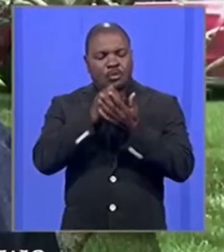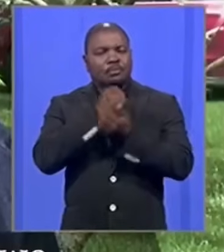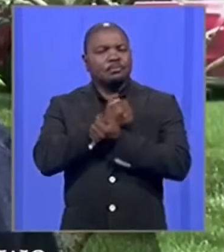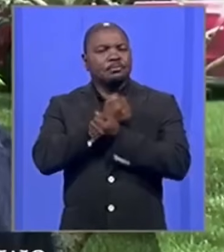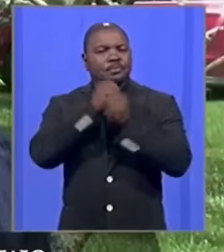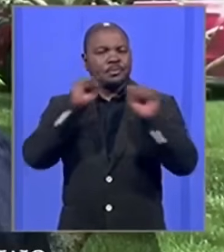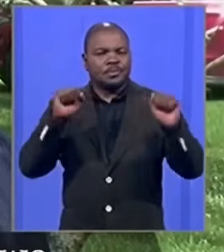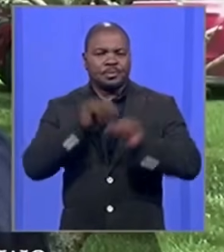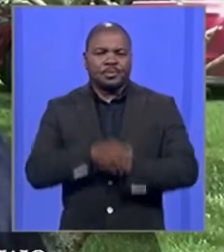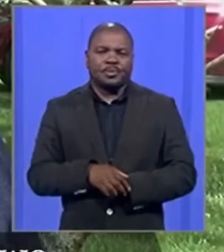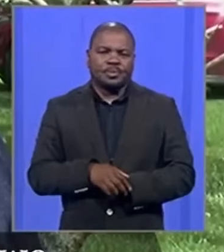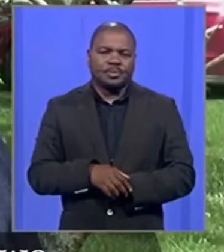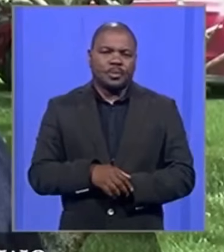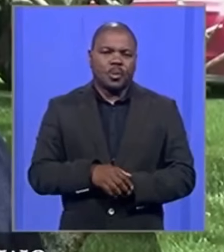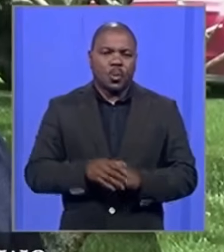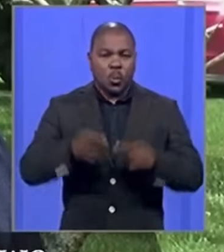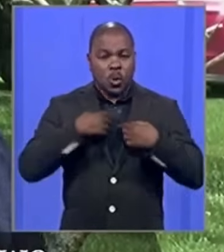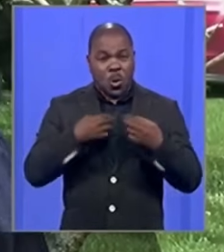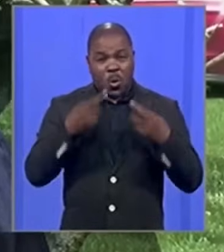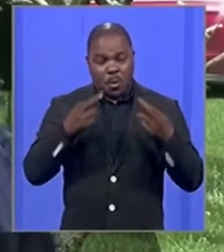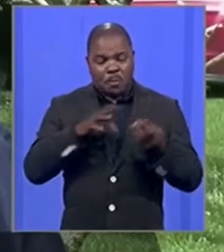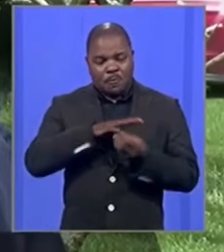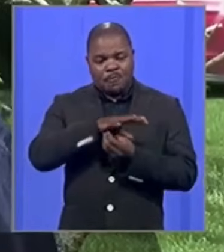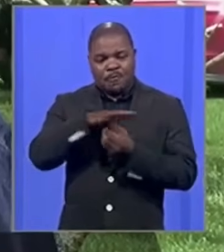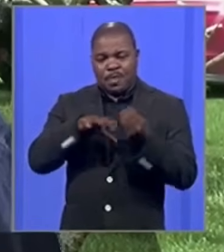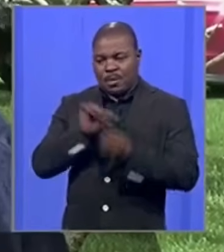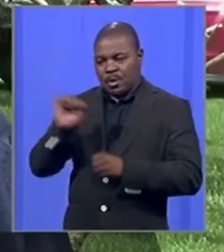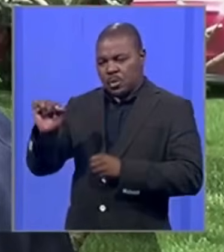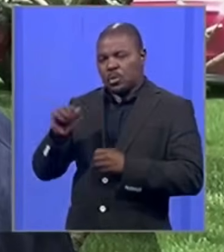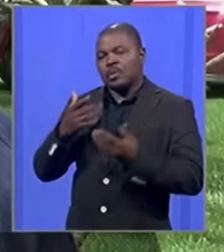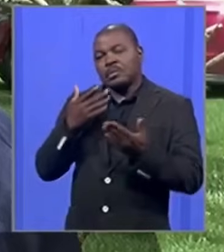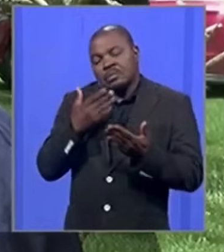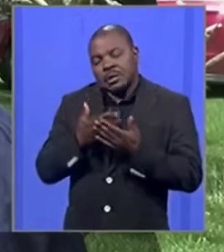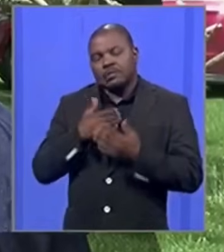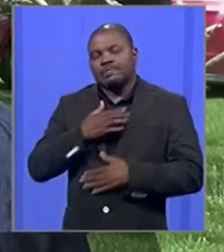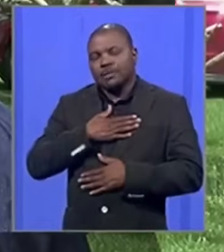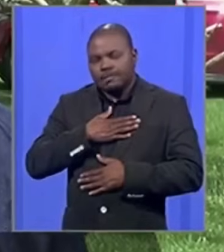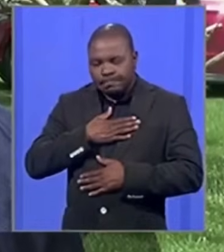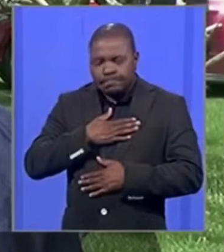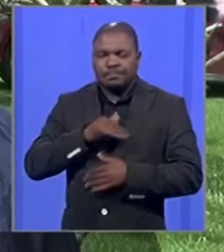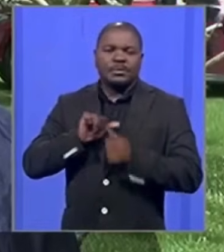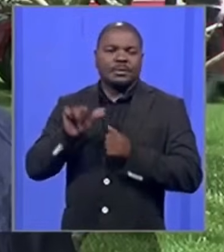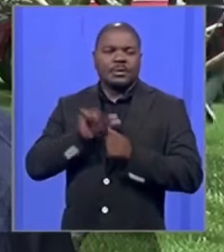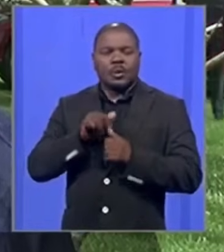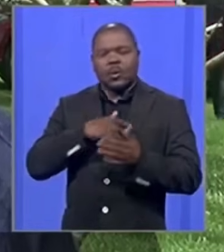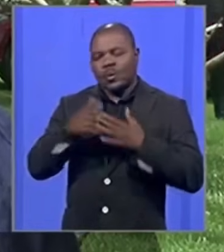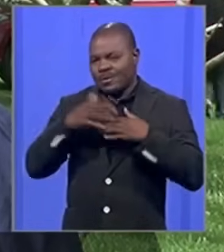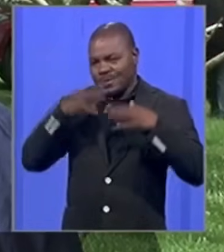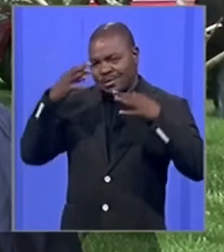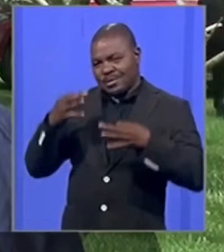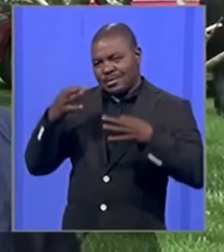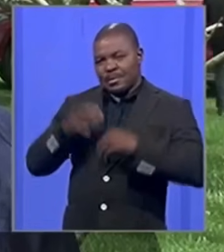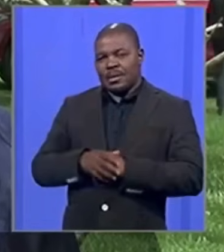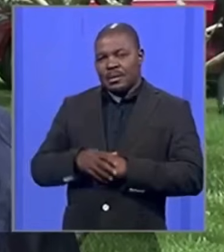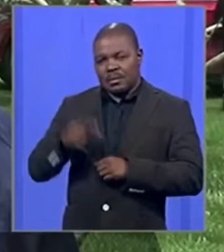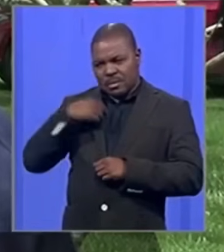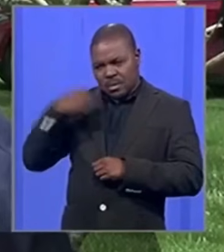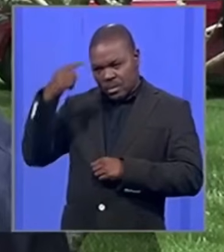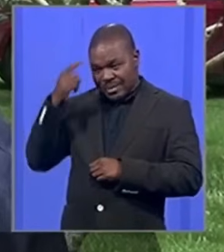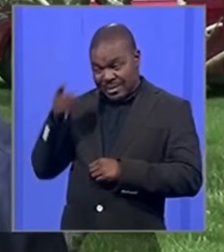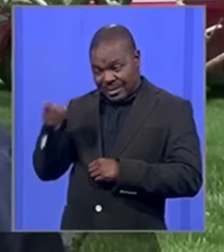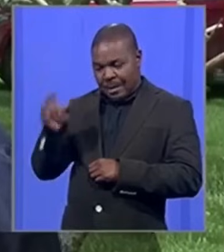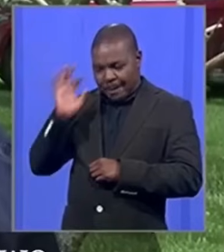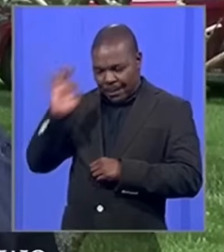We hope that soon the family will be comforted by whatever decision that is taken. But we think that he deserves a very